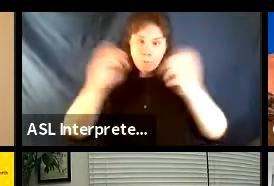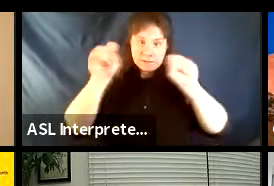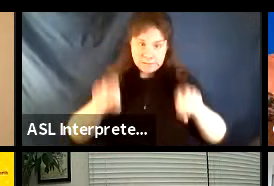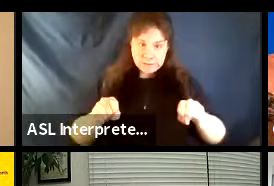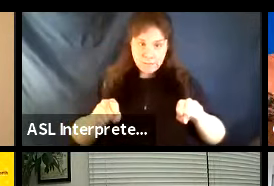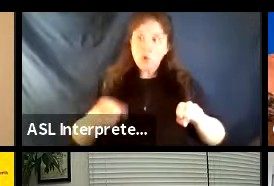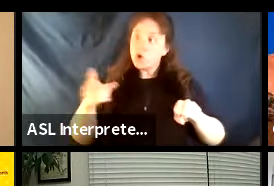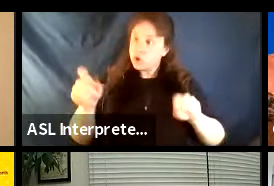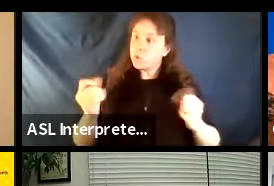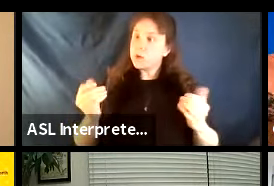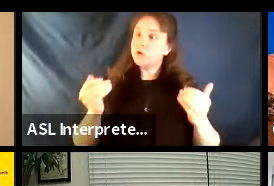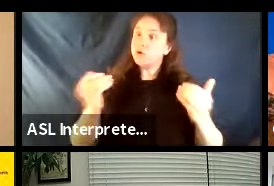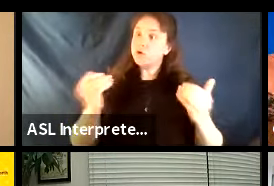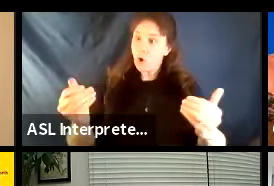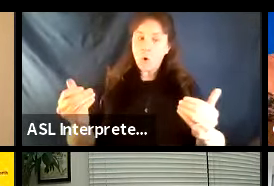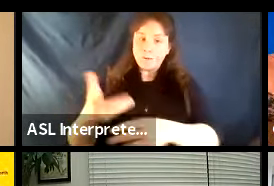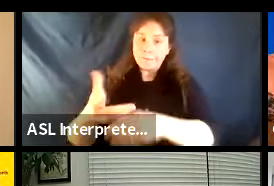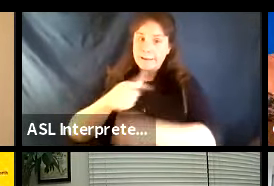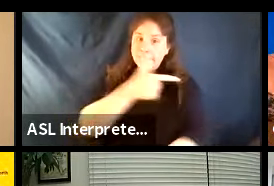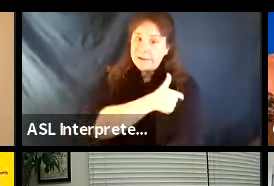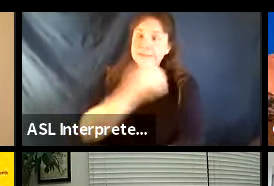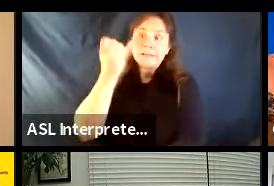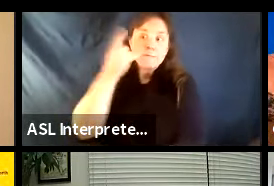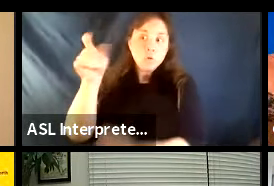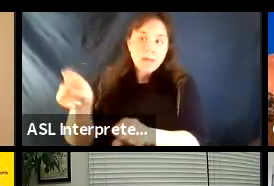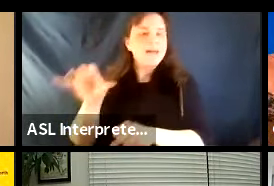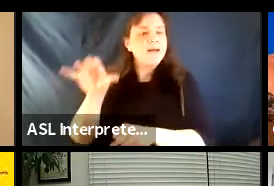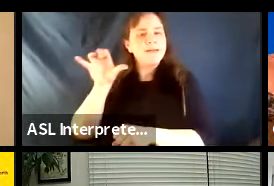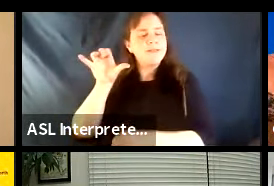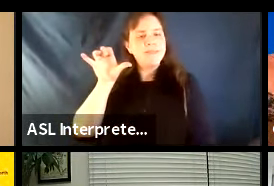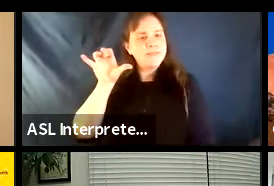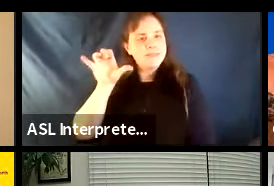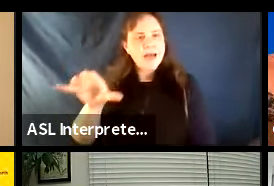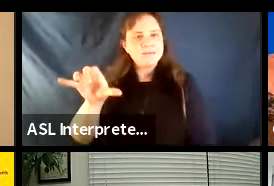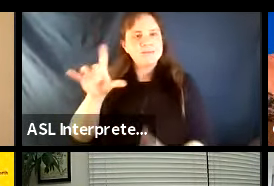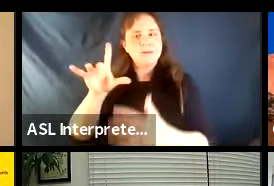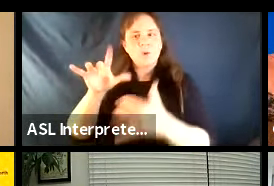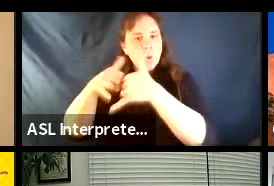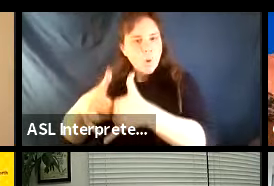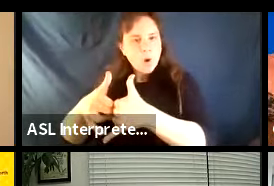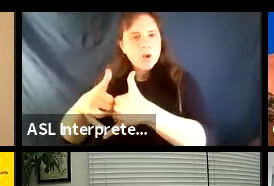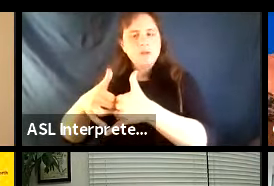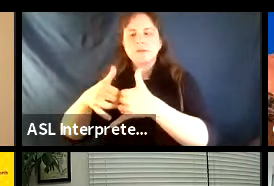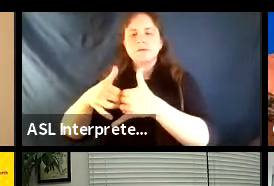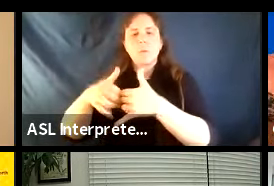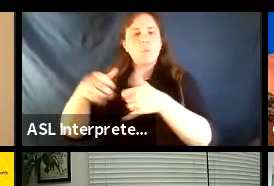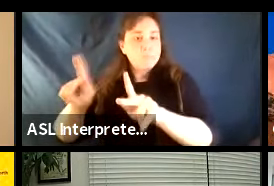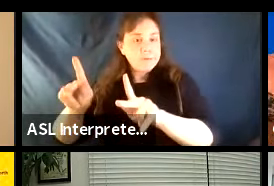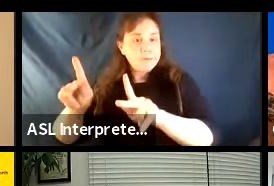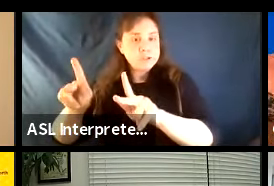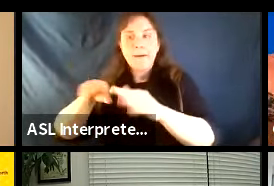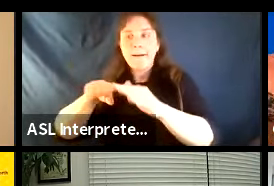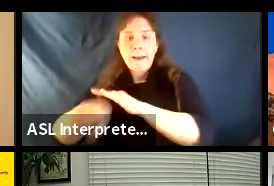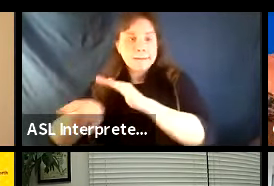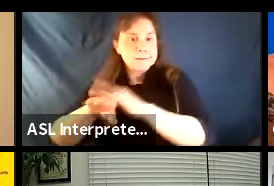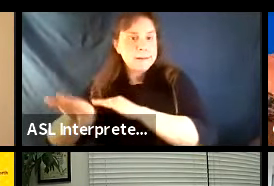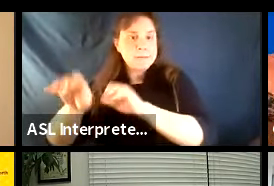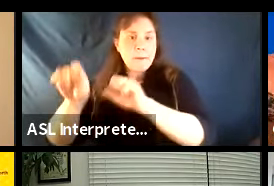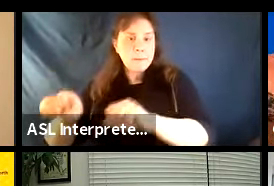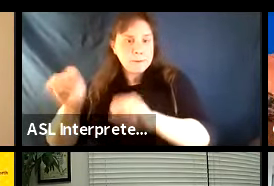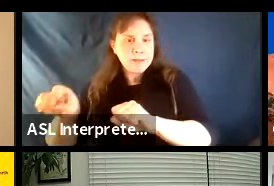that really rewards privilege and access and capacity, and that puts people who are 65 and up and particularly harmed